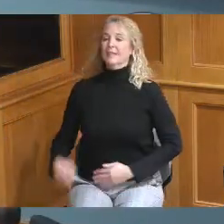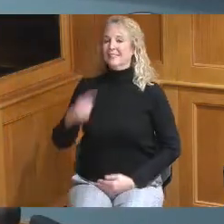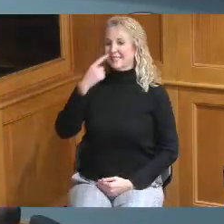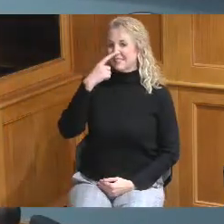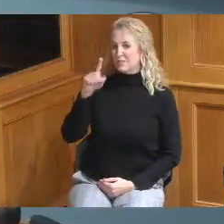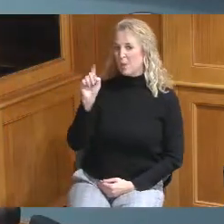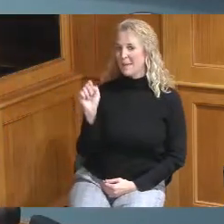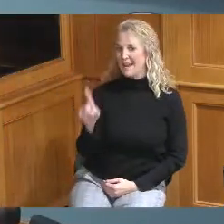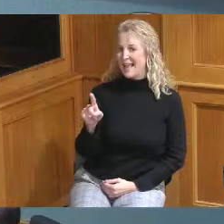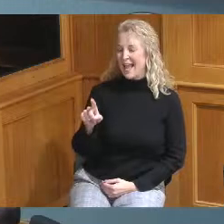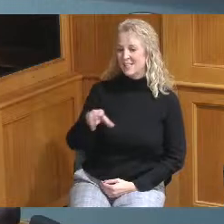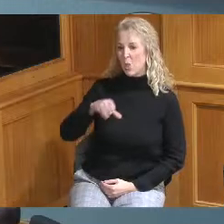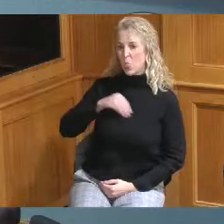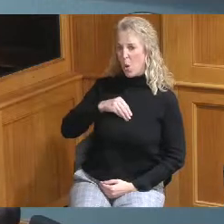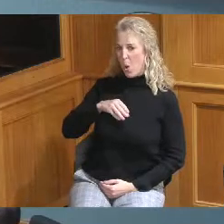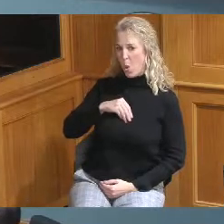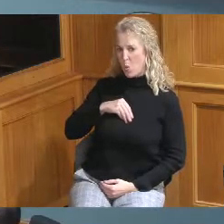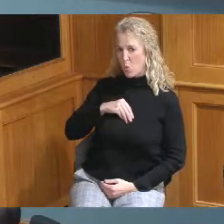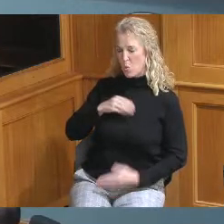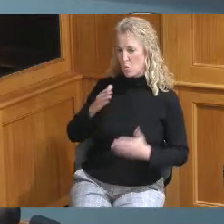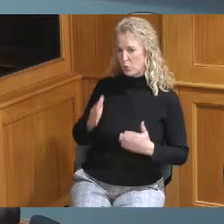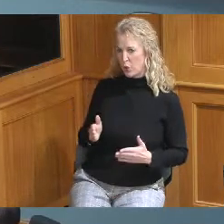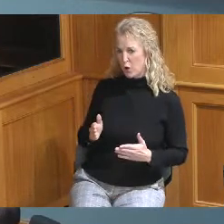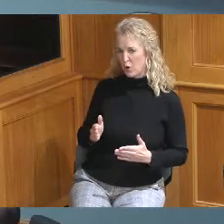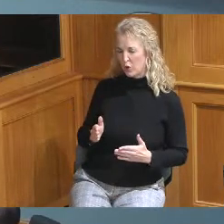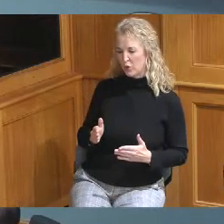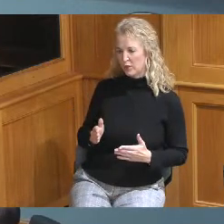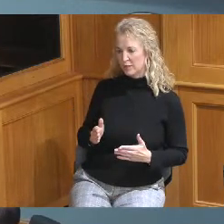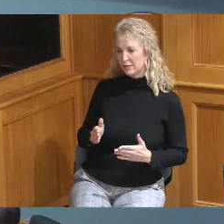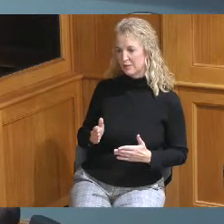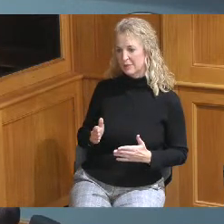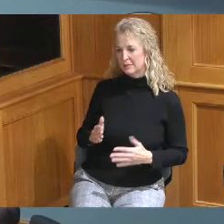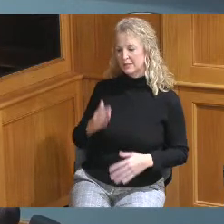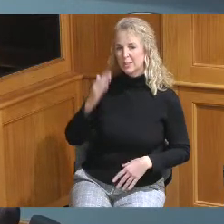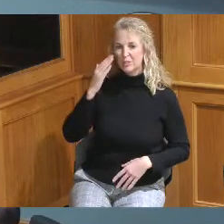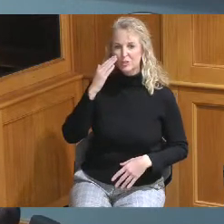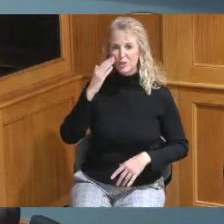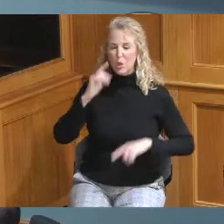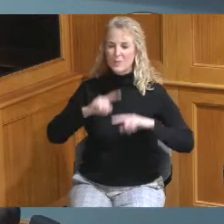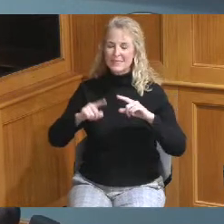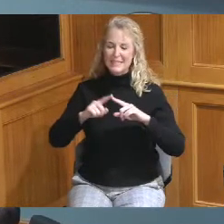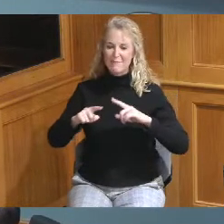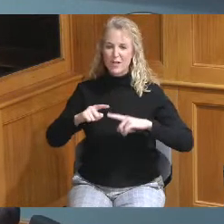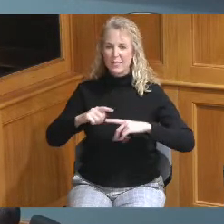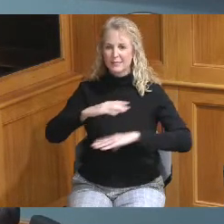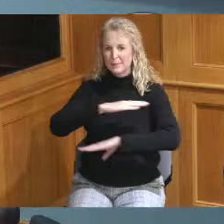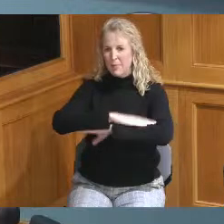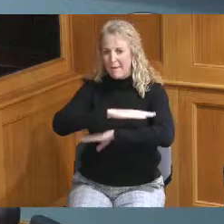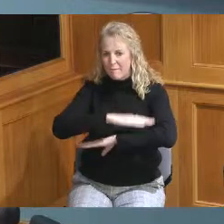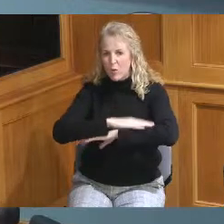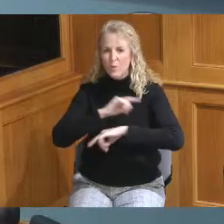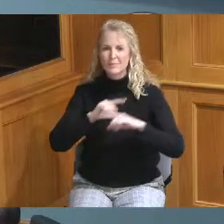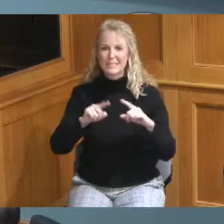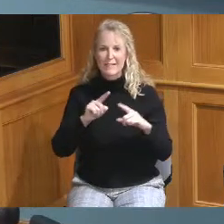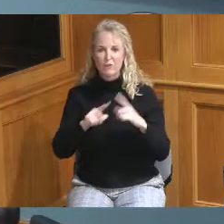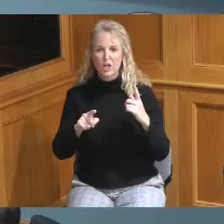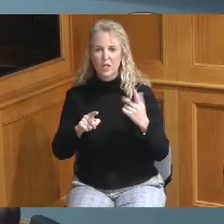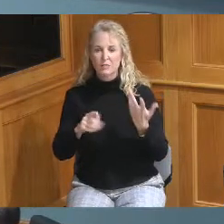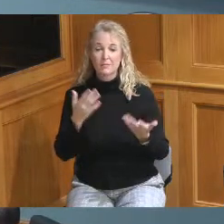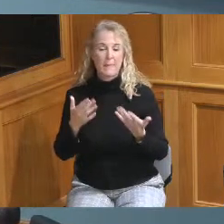the ownership? A lot of times we have these things and we're on people's platforms. Say in